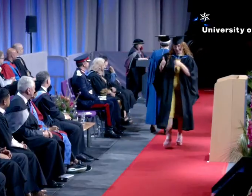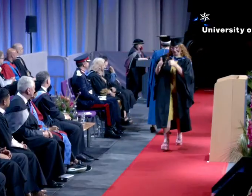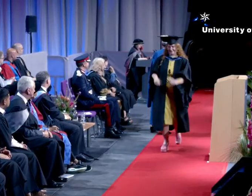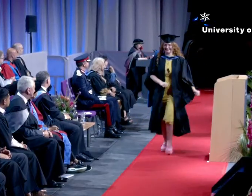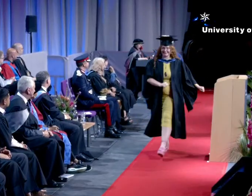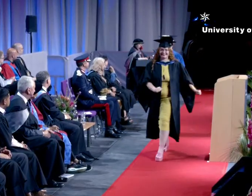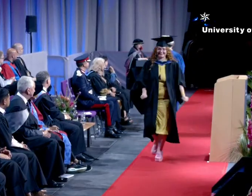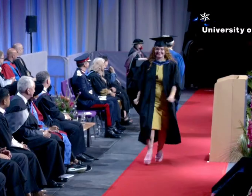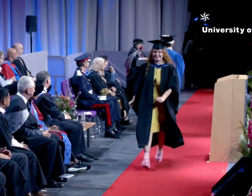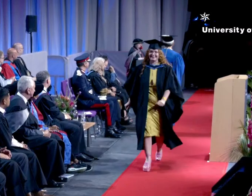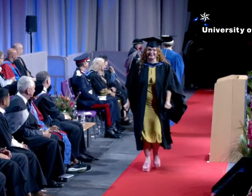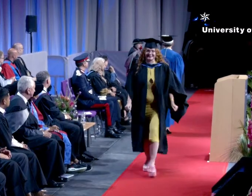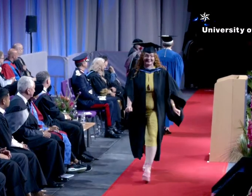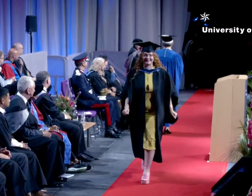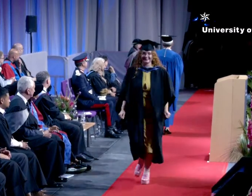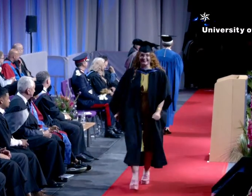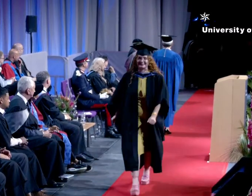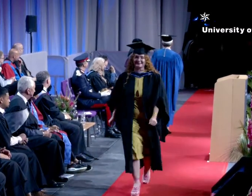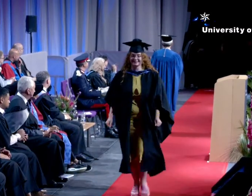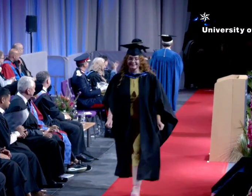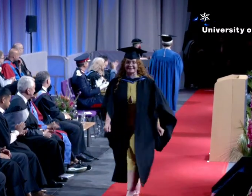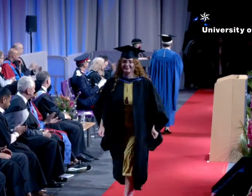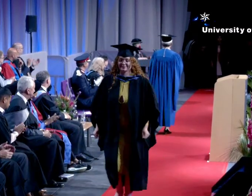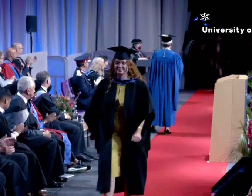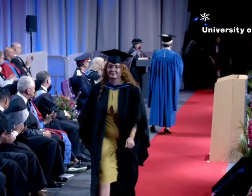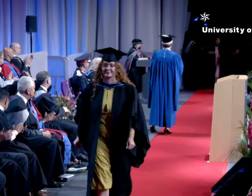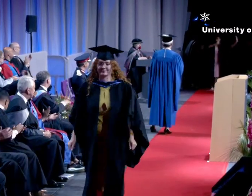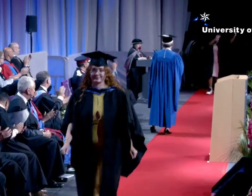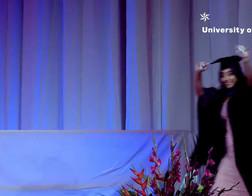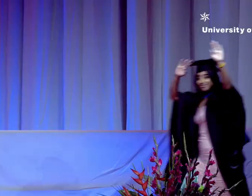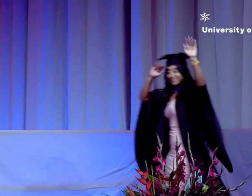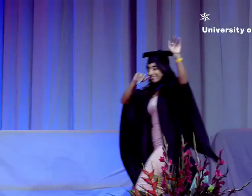Media Production, Georgia Armstrong Miles.